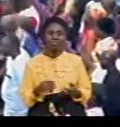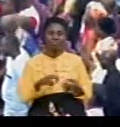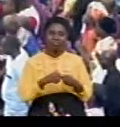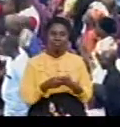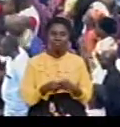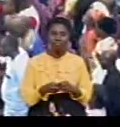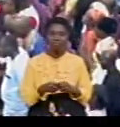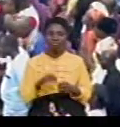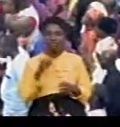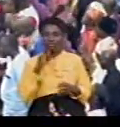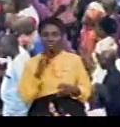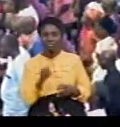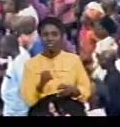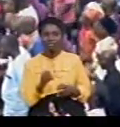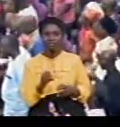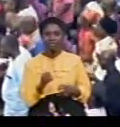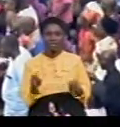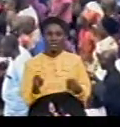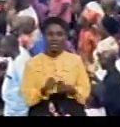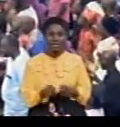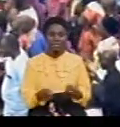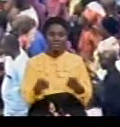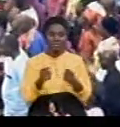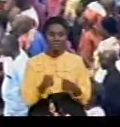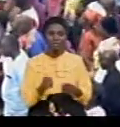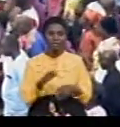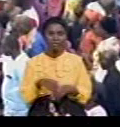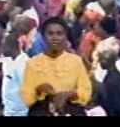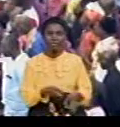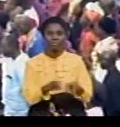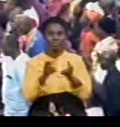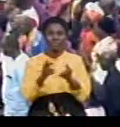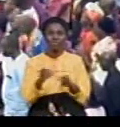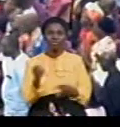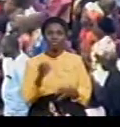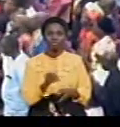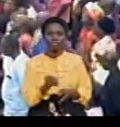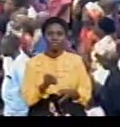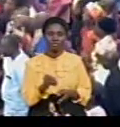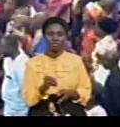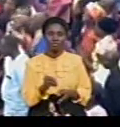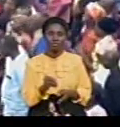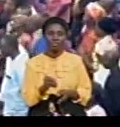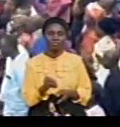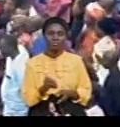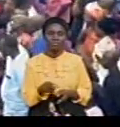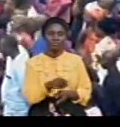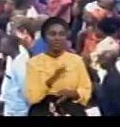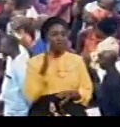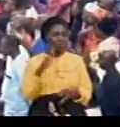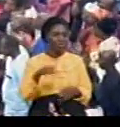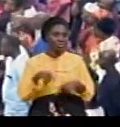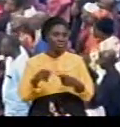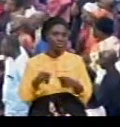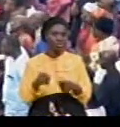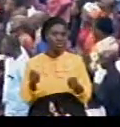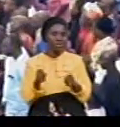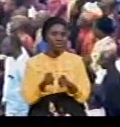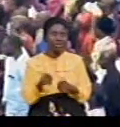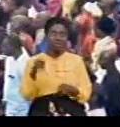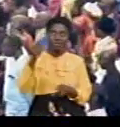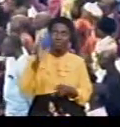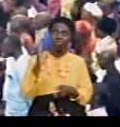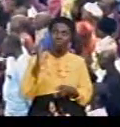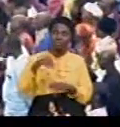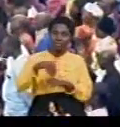be the size of the grace that God will release unto you. He gives more grace. Don't walk by